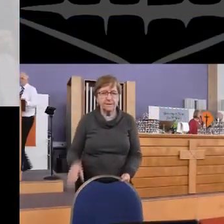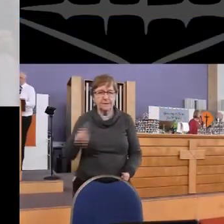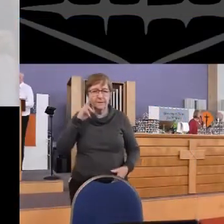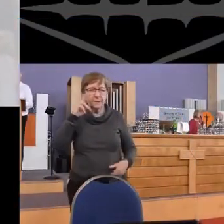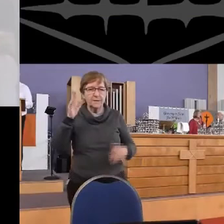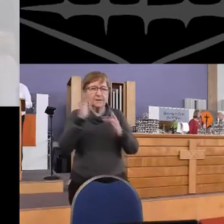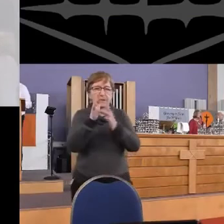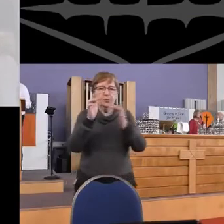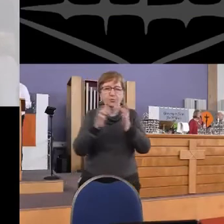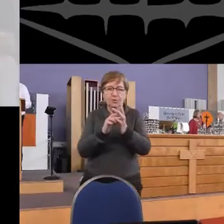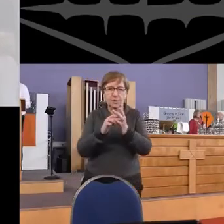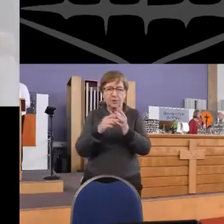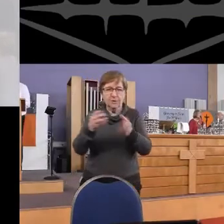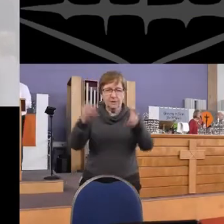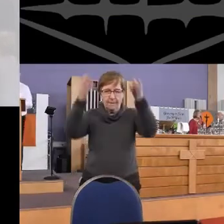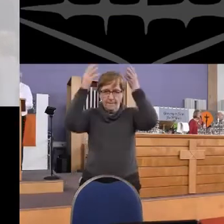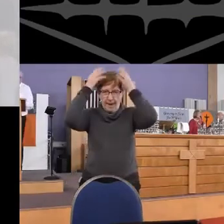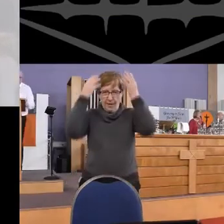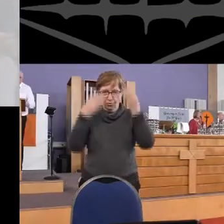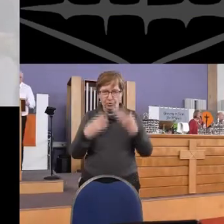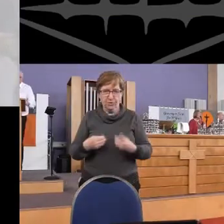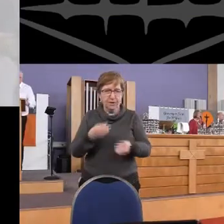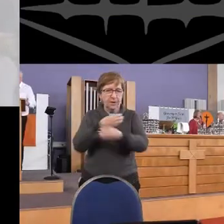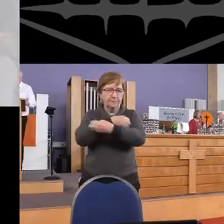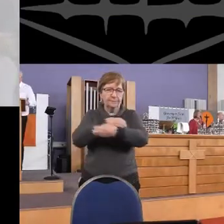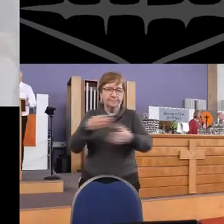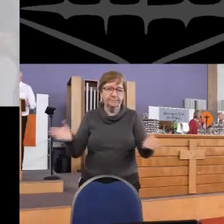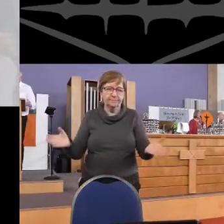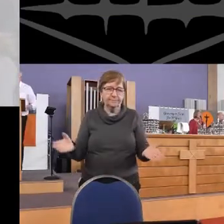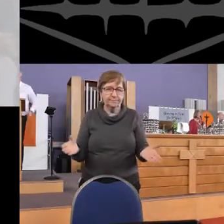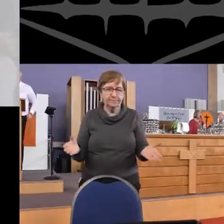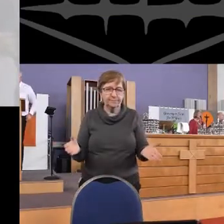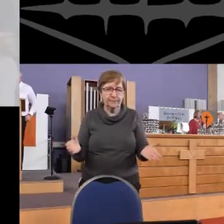See Jesus stripped of majesty.